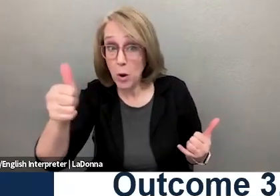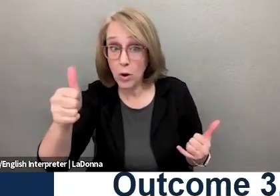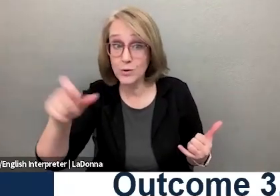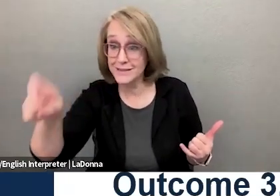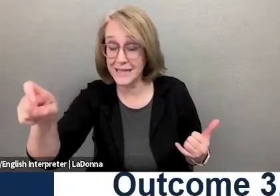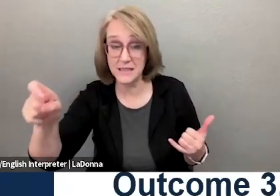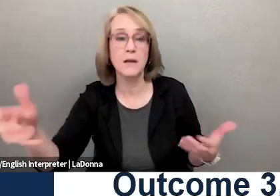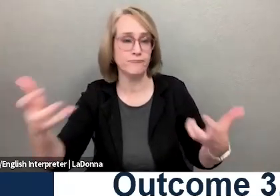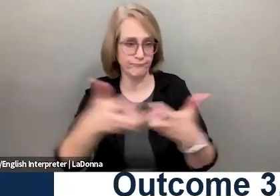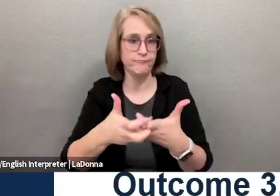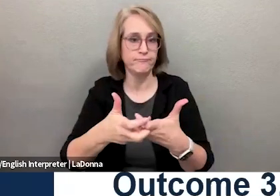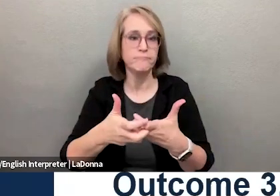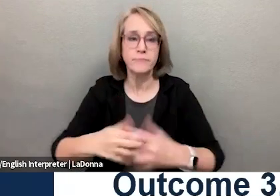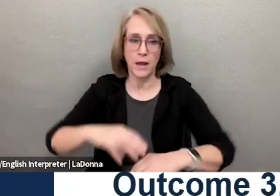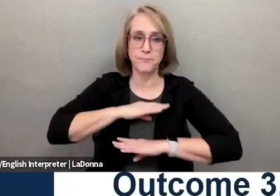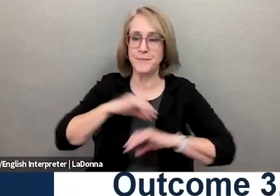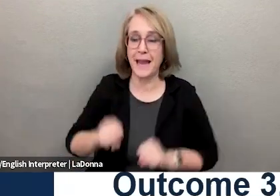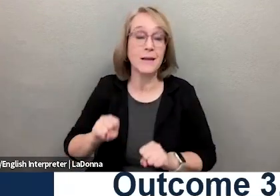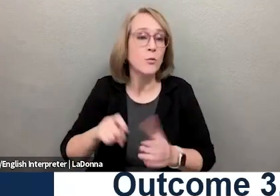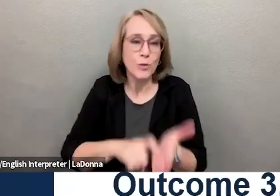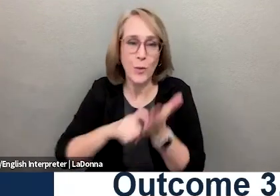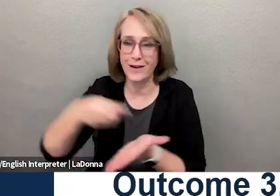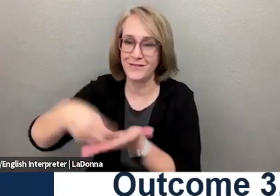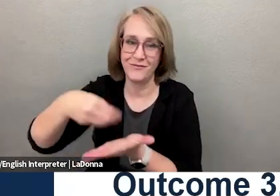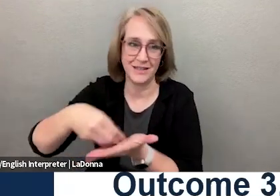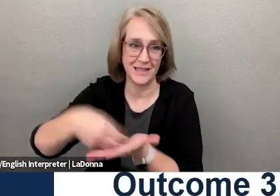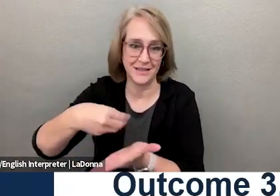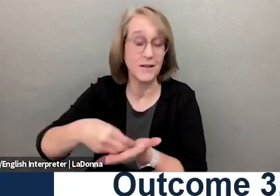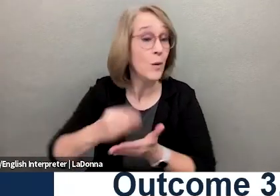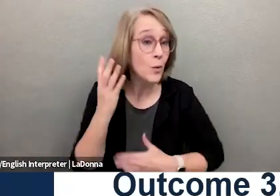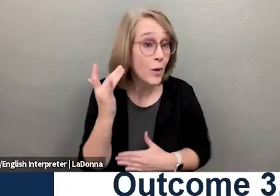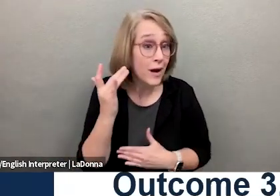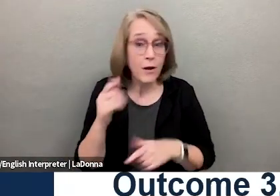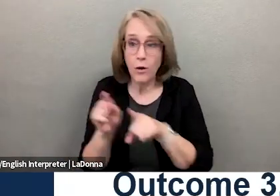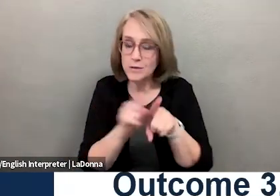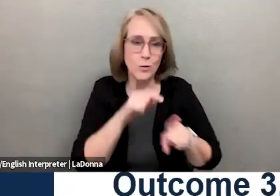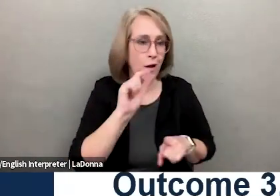be able to meet those needs as the number of caregivers in this country increases.